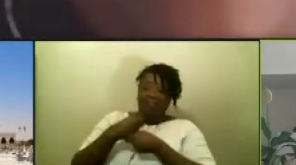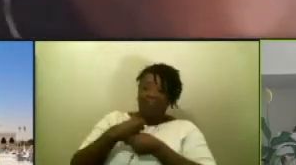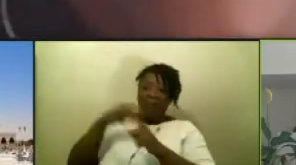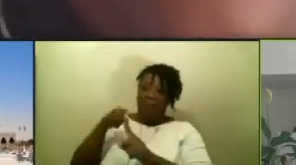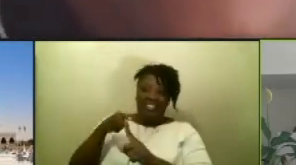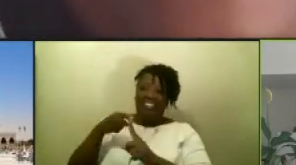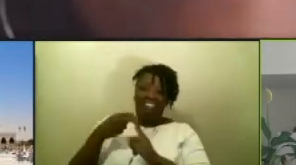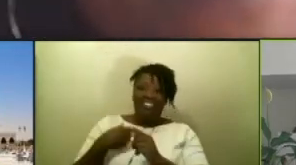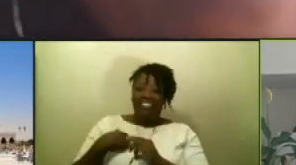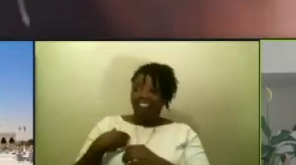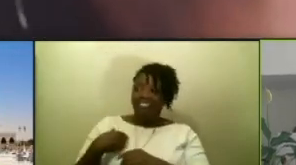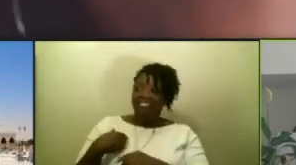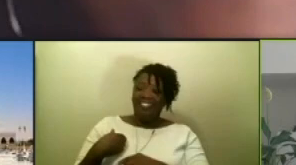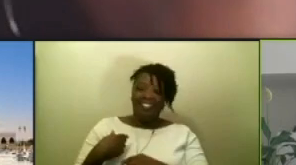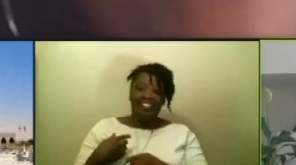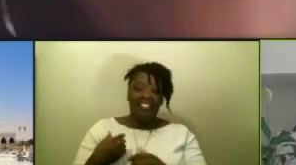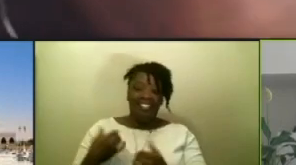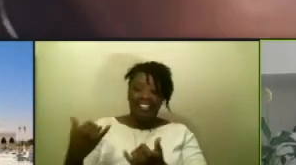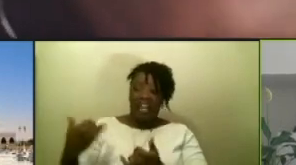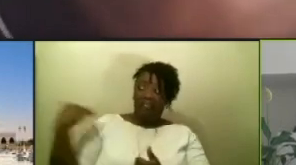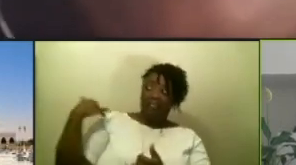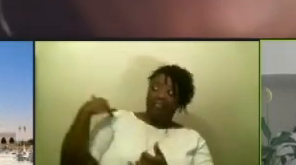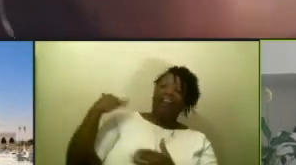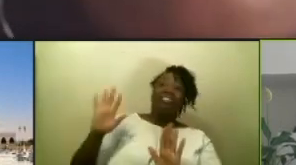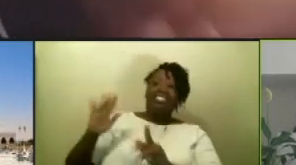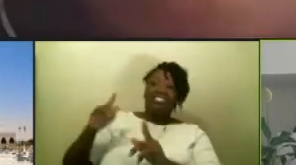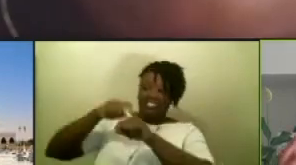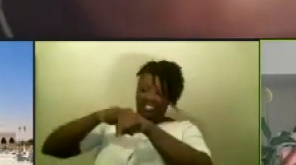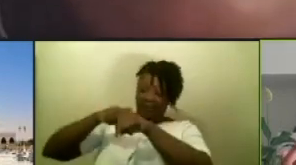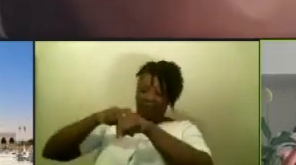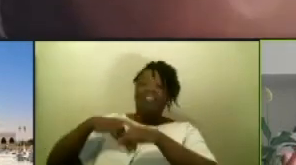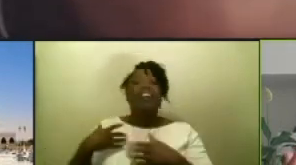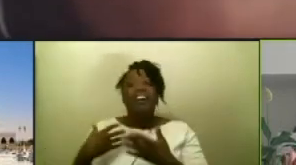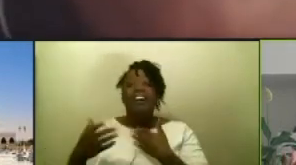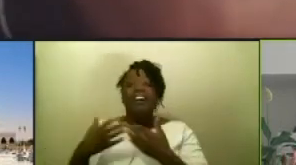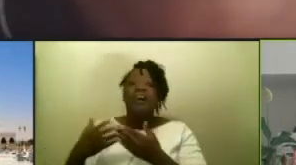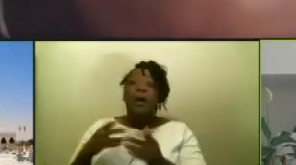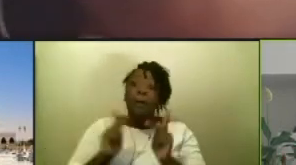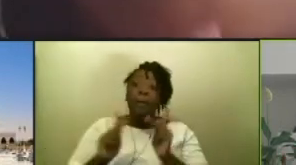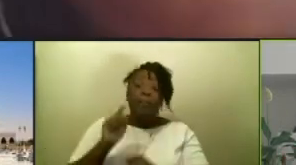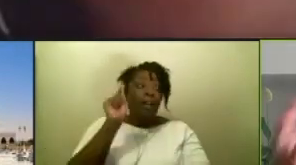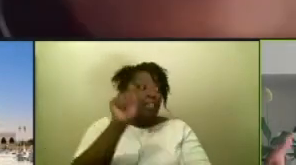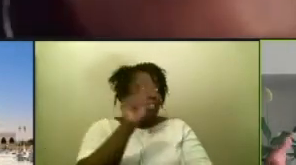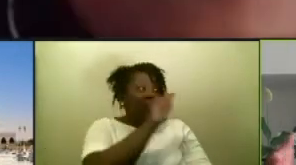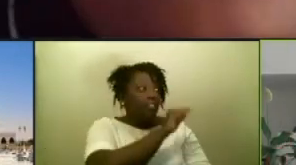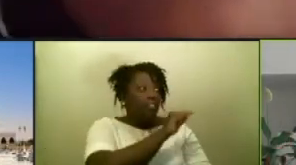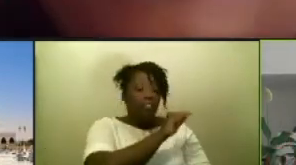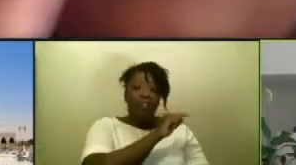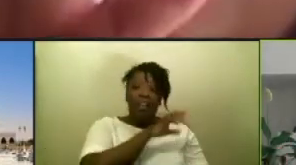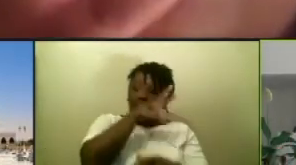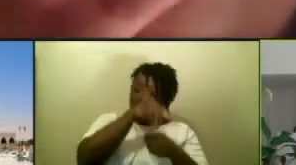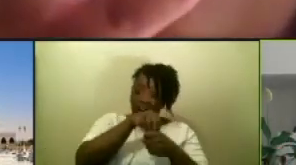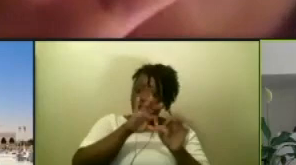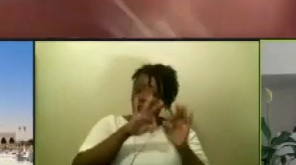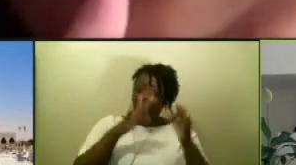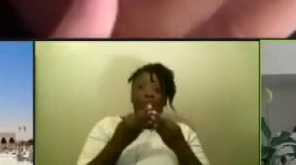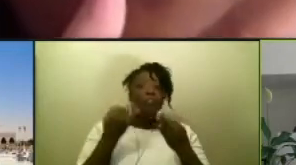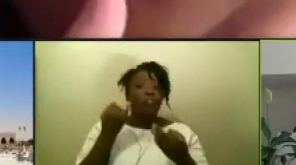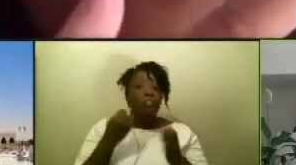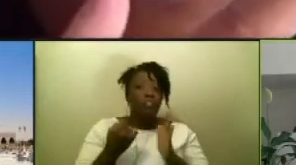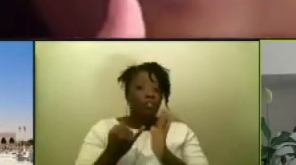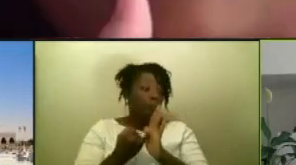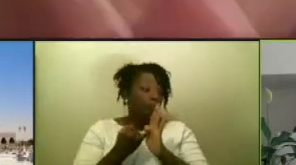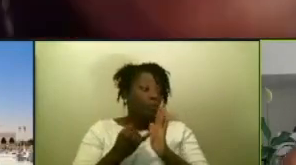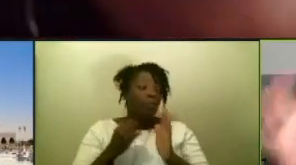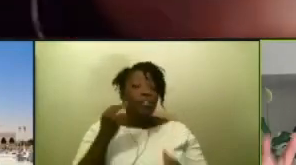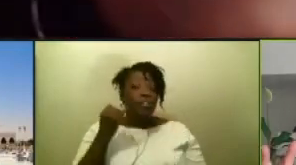getting an alert, but it also excluded people who were in families. So let's say the wife had a